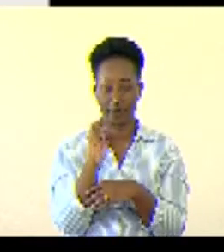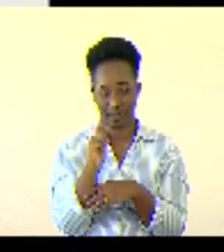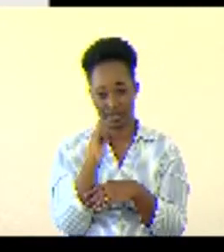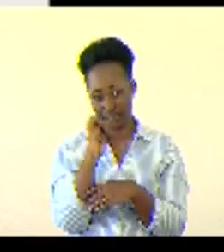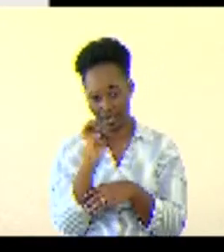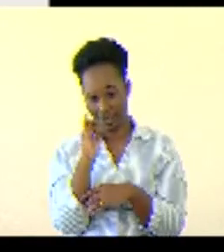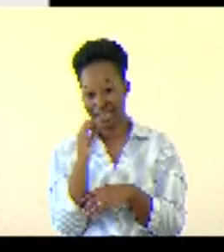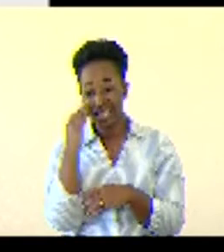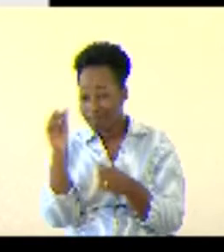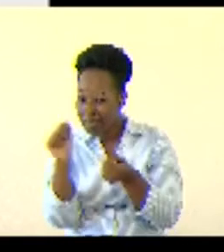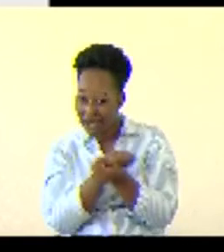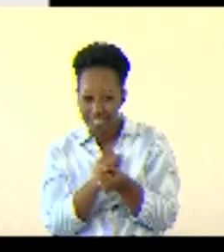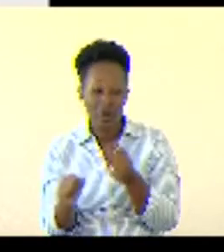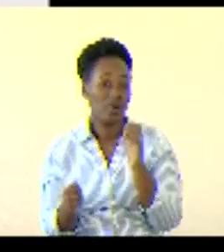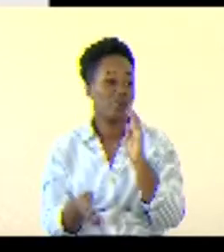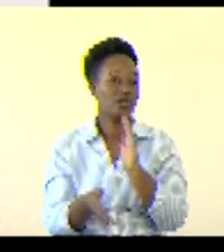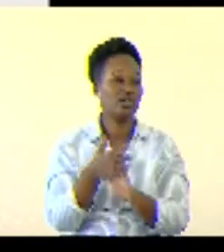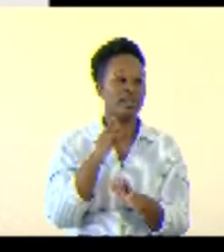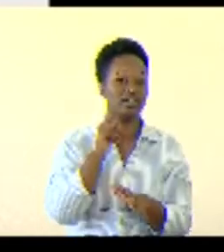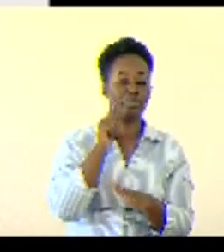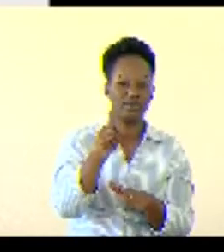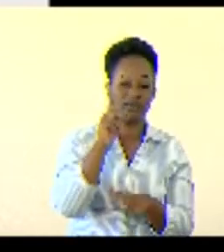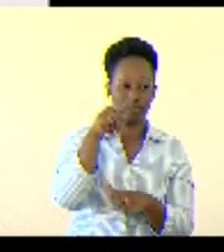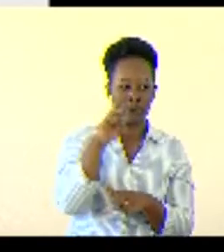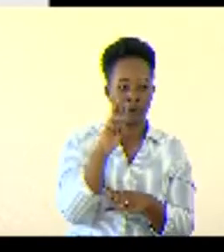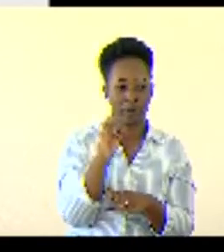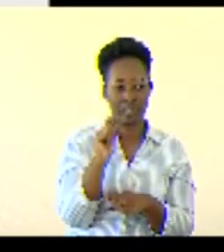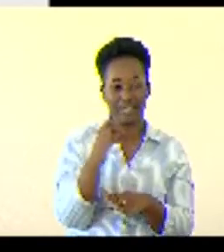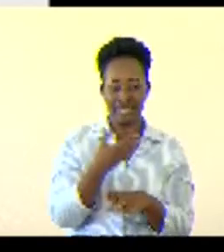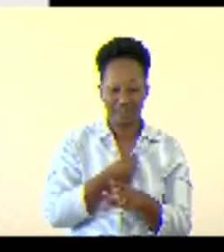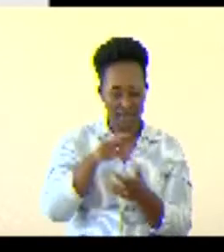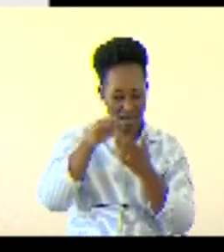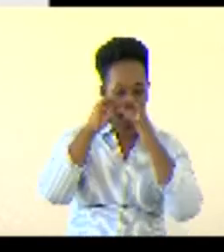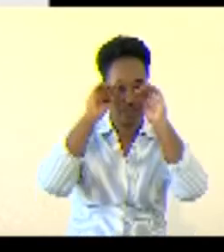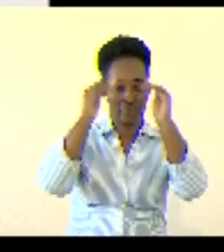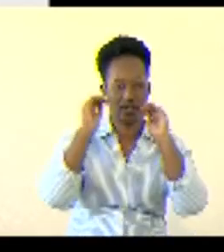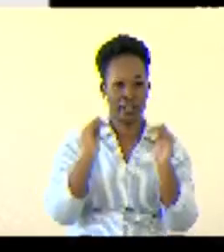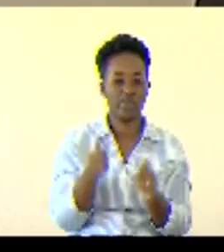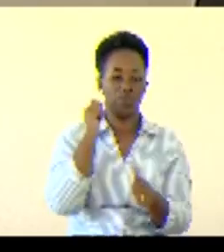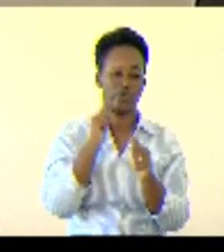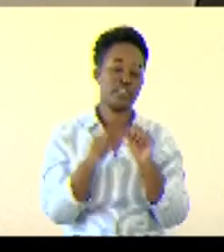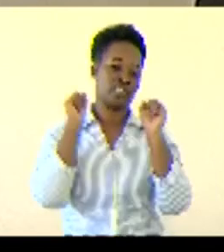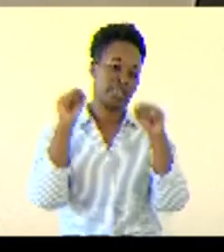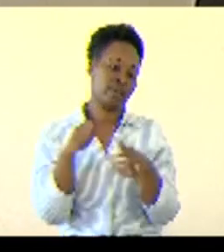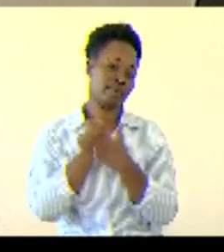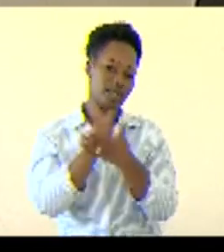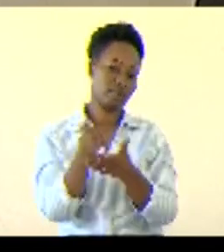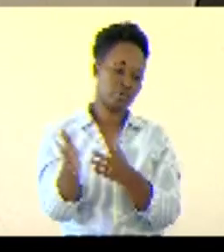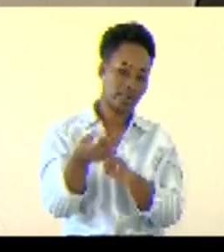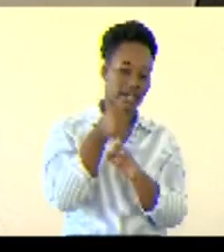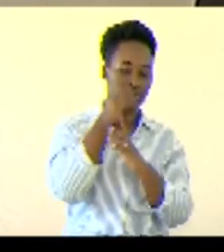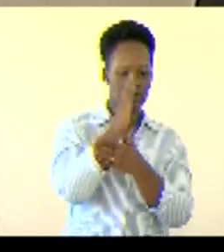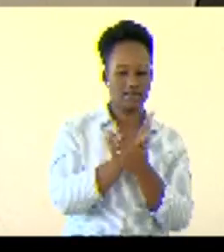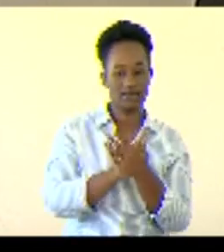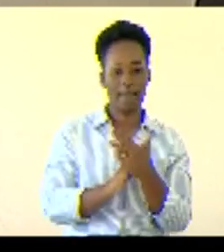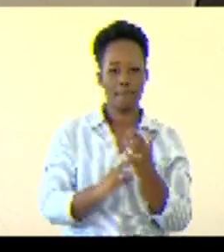are destroyed, automatically most of these protein carriers, they have specific structures which enable them to carry some molecules